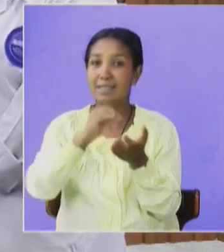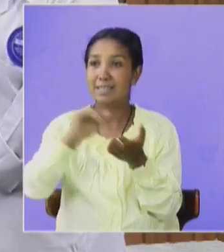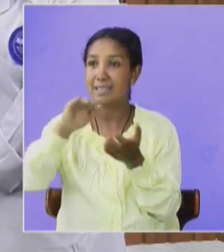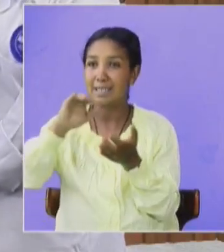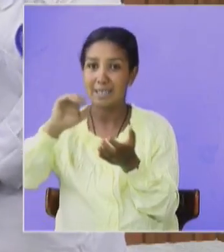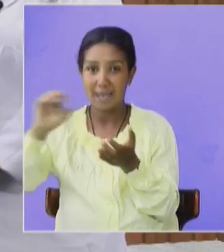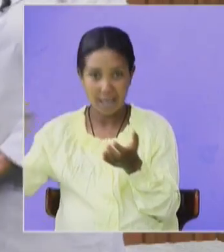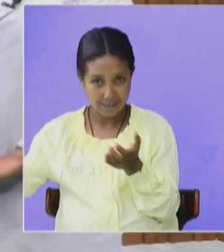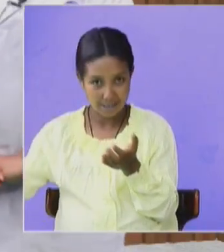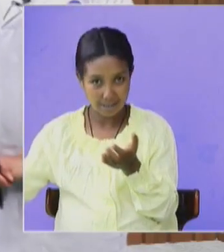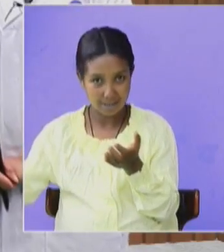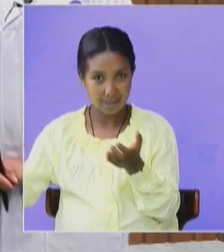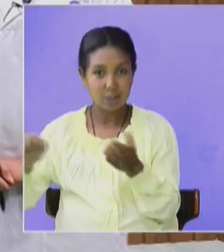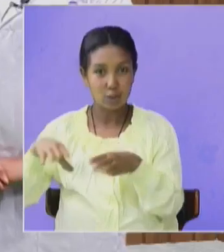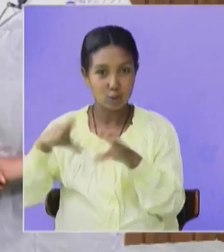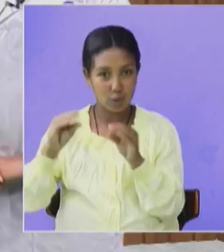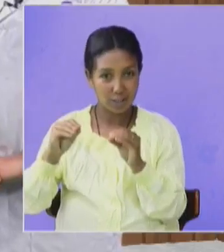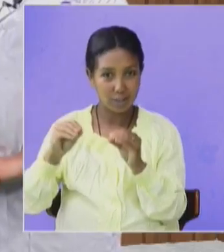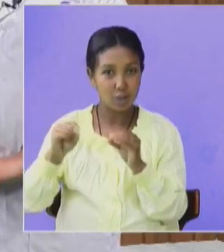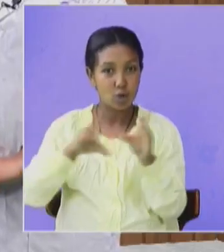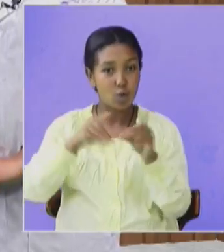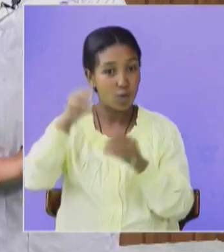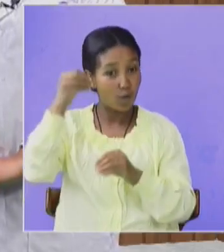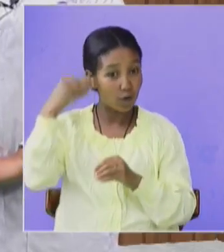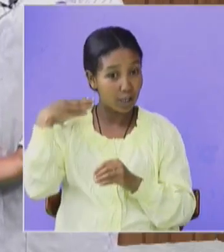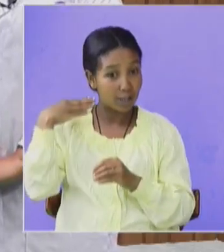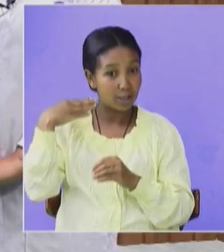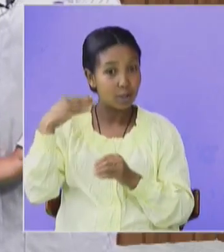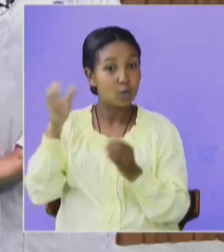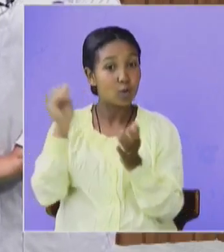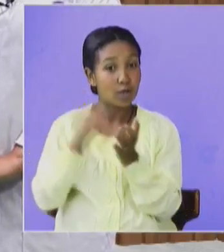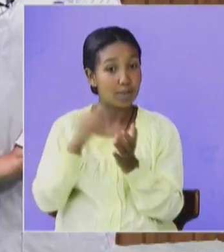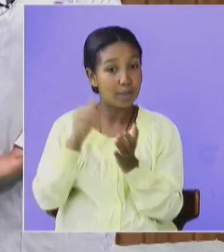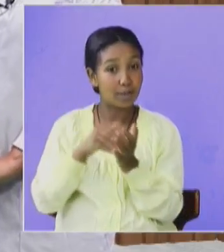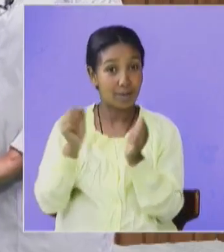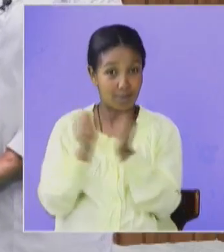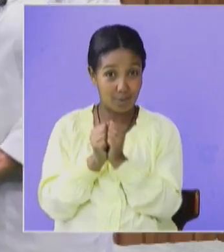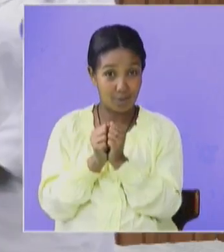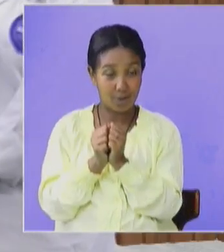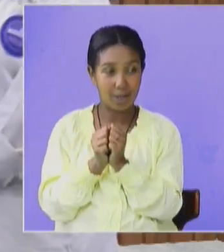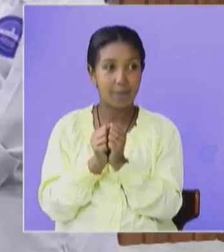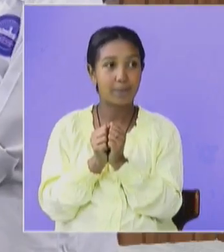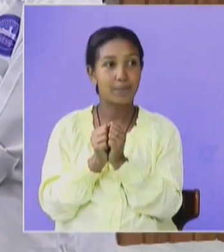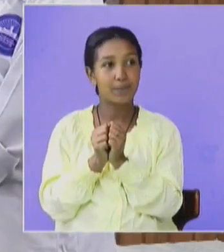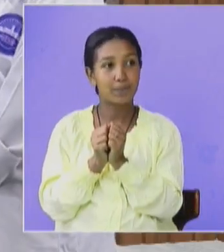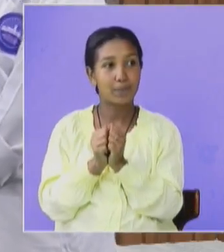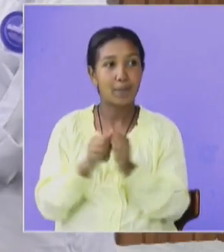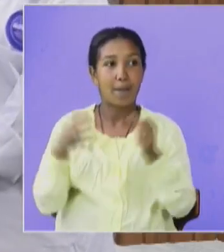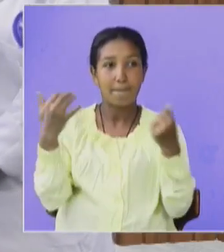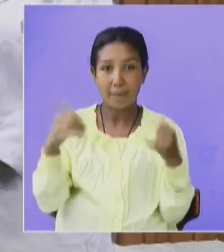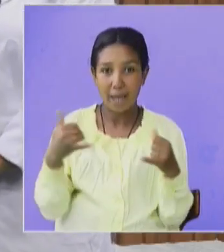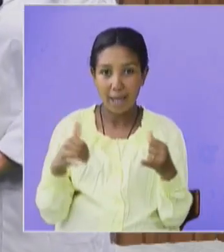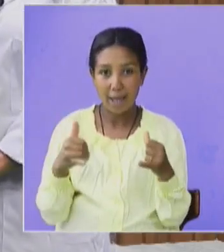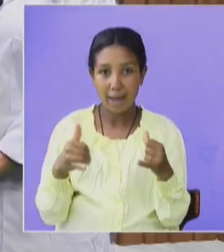studies. Students, don't forget to repeat it with me. Play,